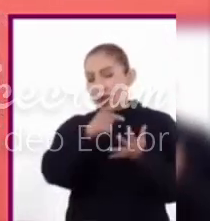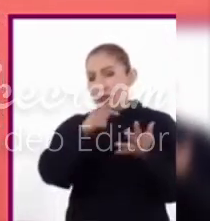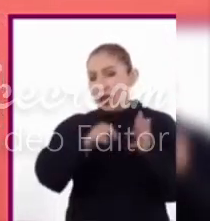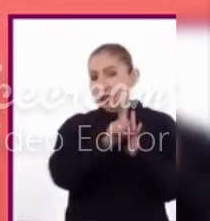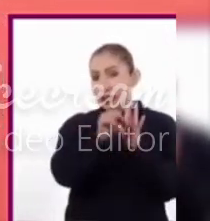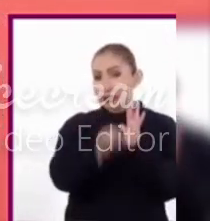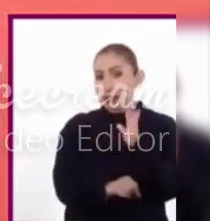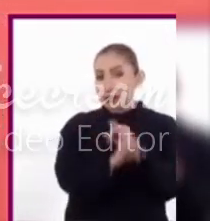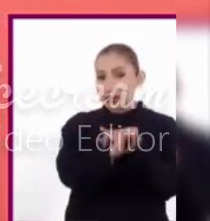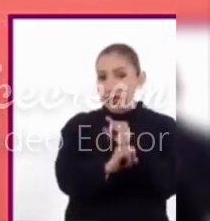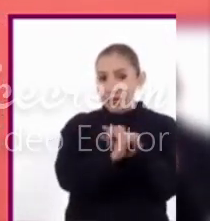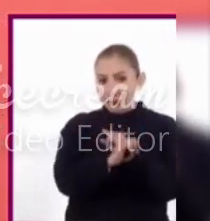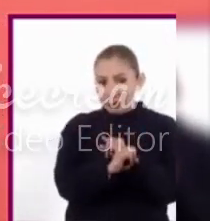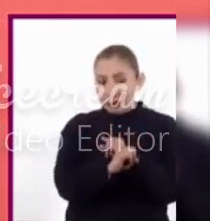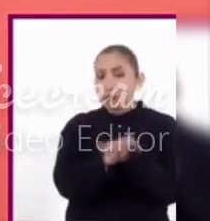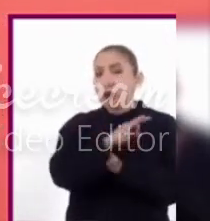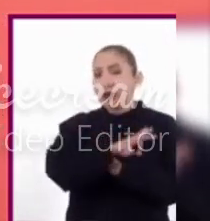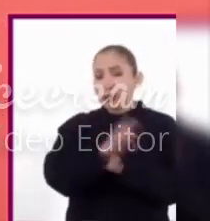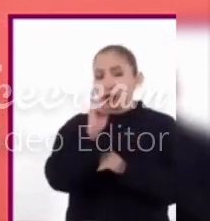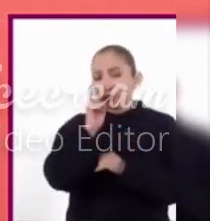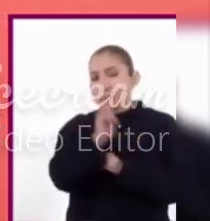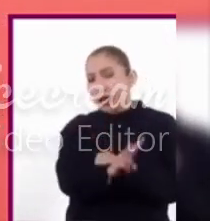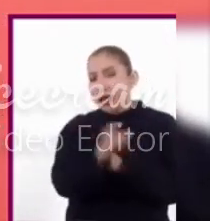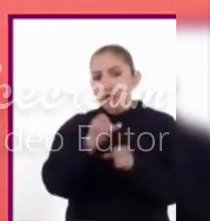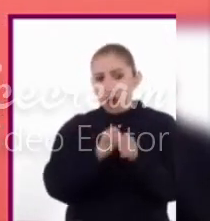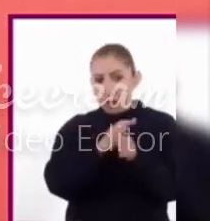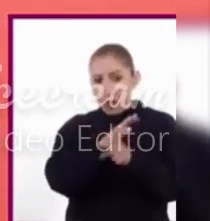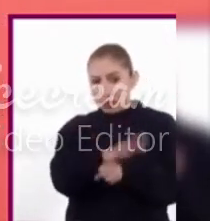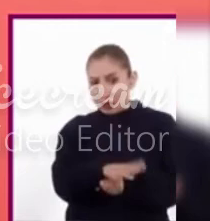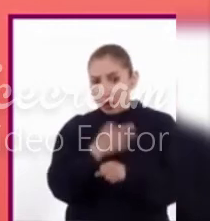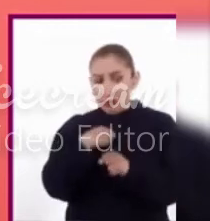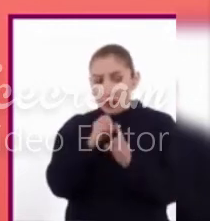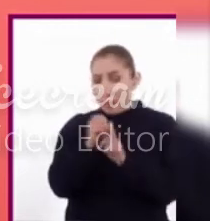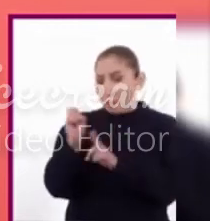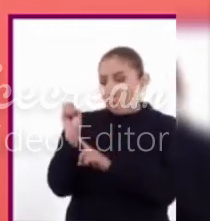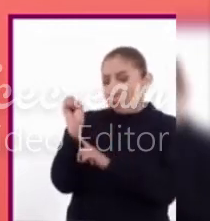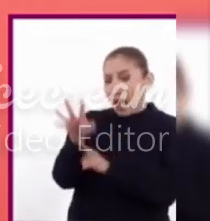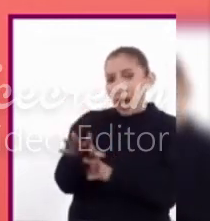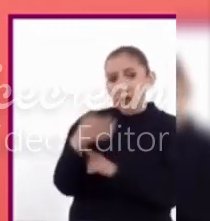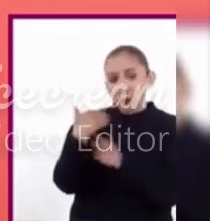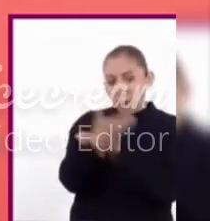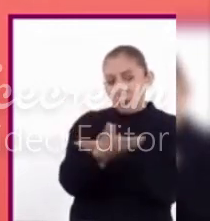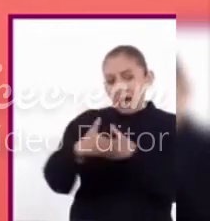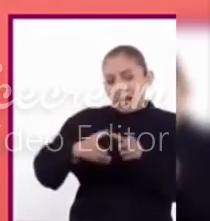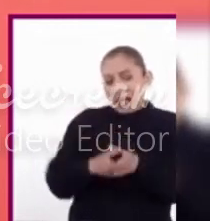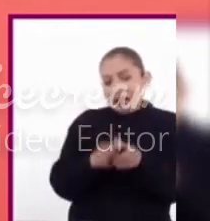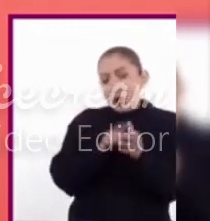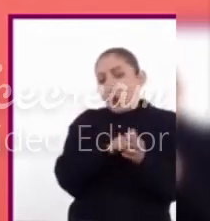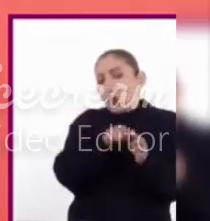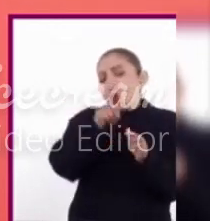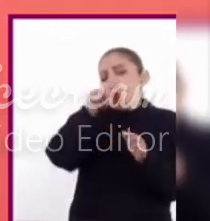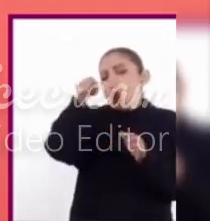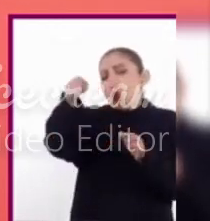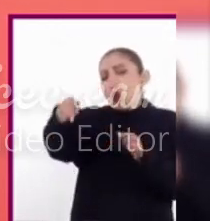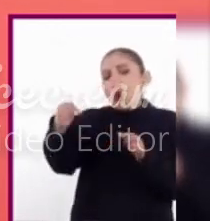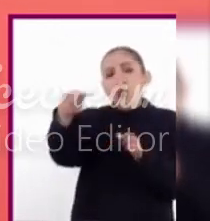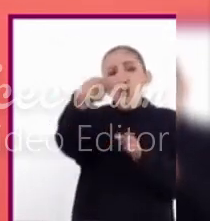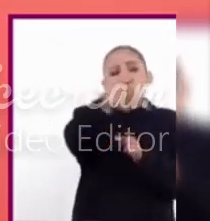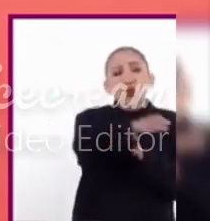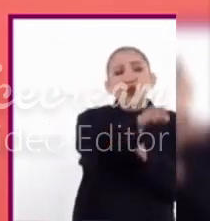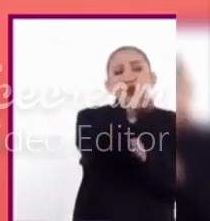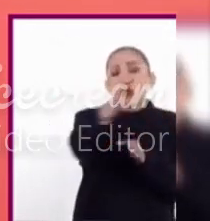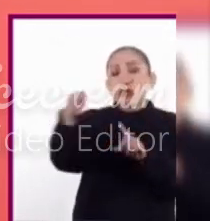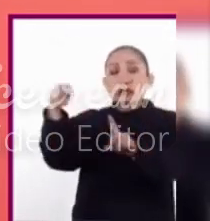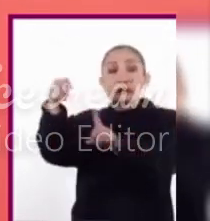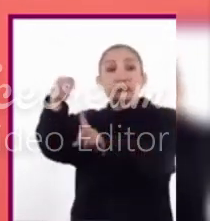del sistema de Internet. Podremos observar que la información se manda en un paquete que recorre ciertas rutas y que la